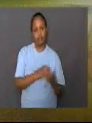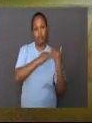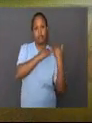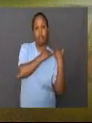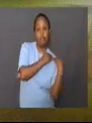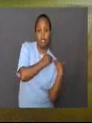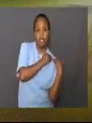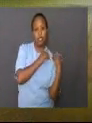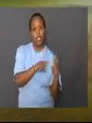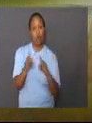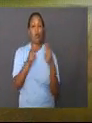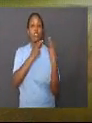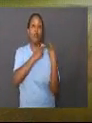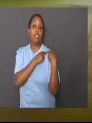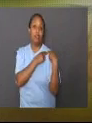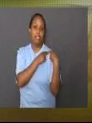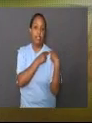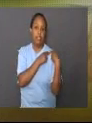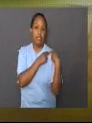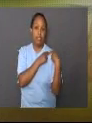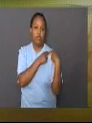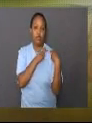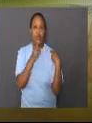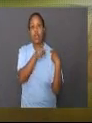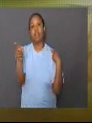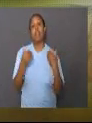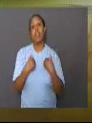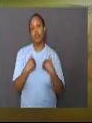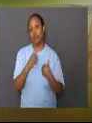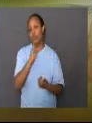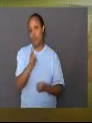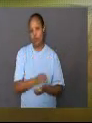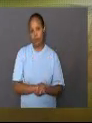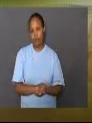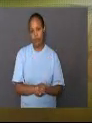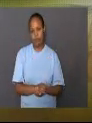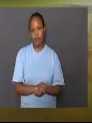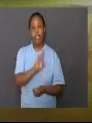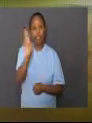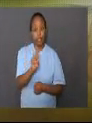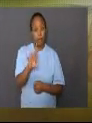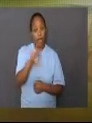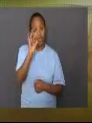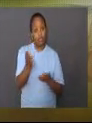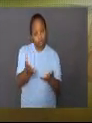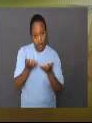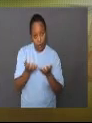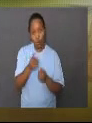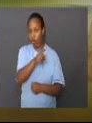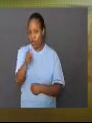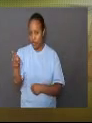Burdens are the responsibilities that you have. In order to get benefits, you